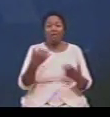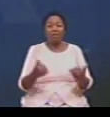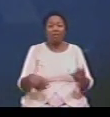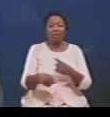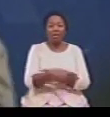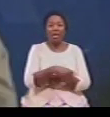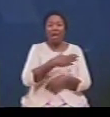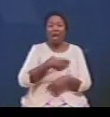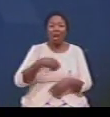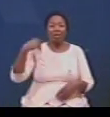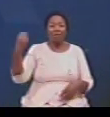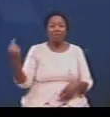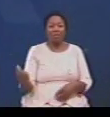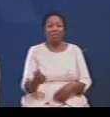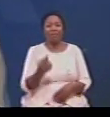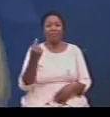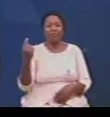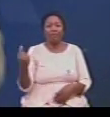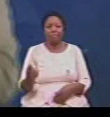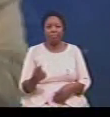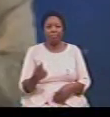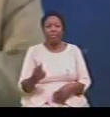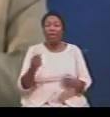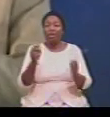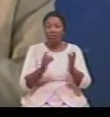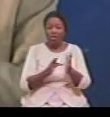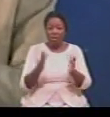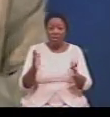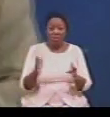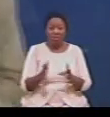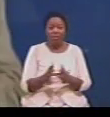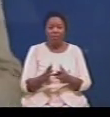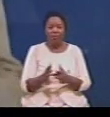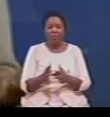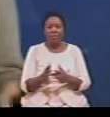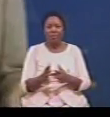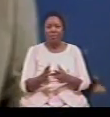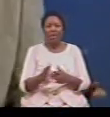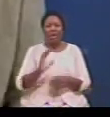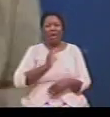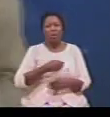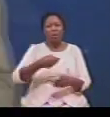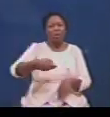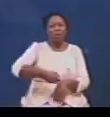today and forever. Jesus,